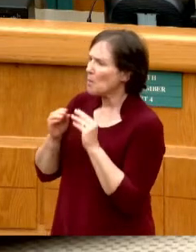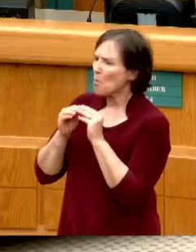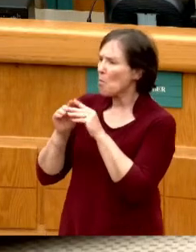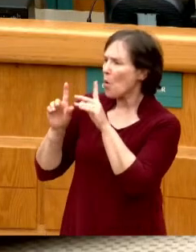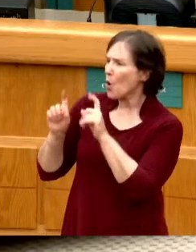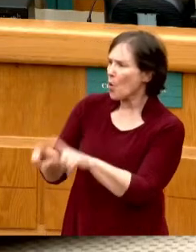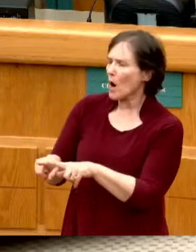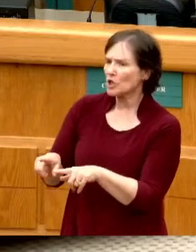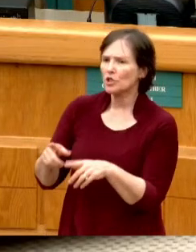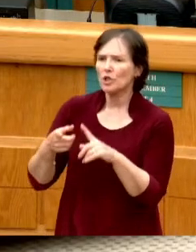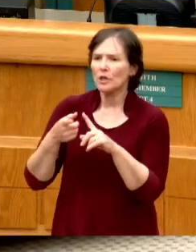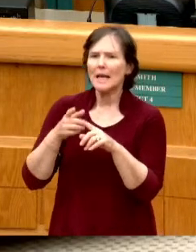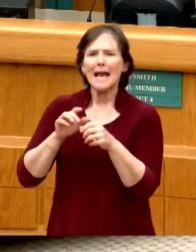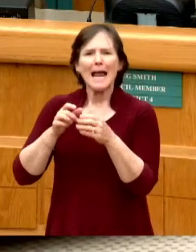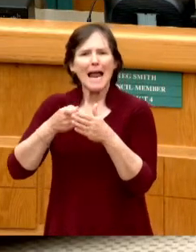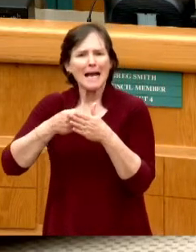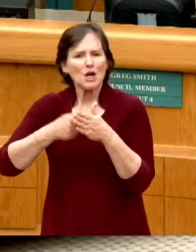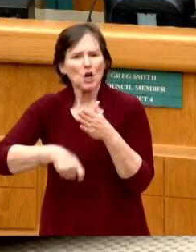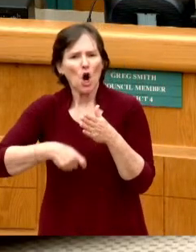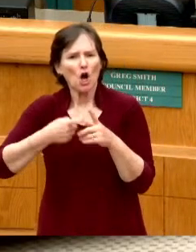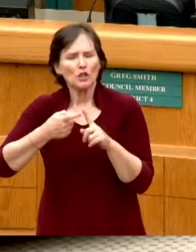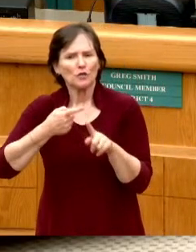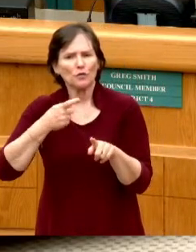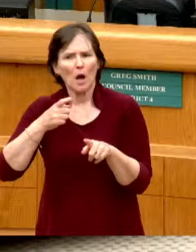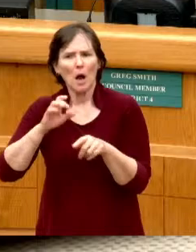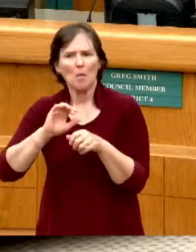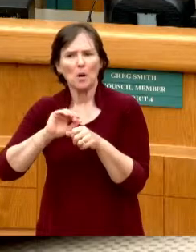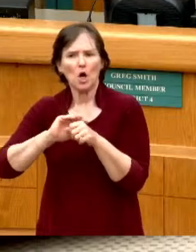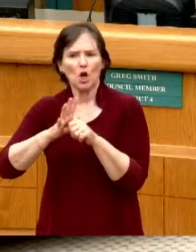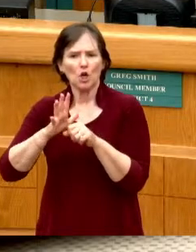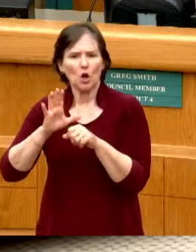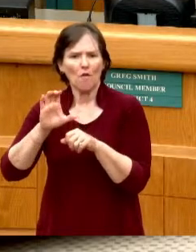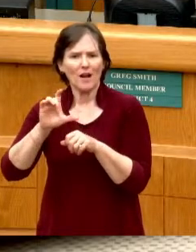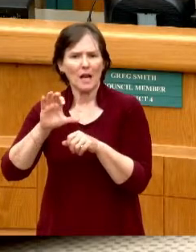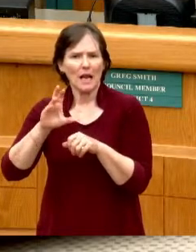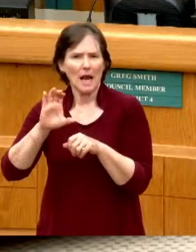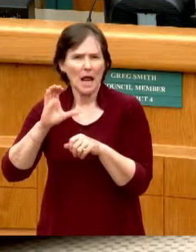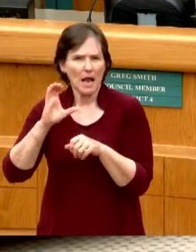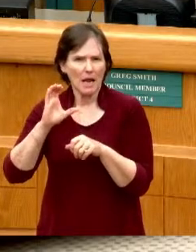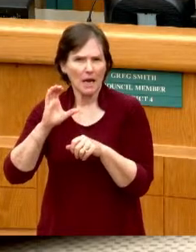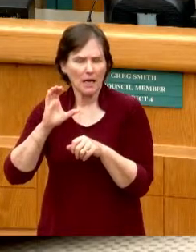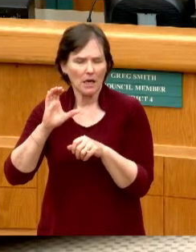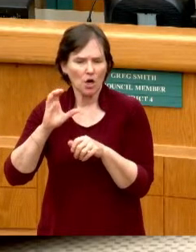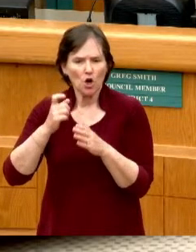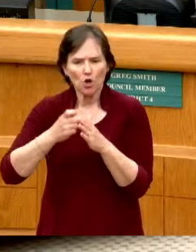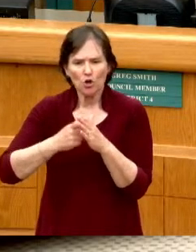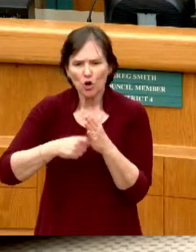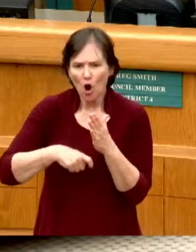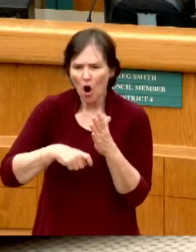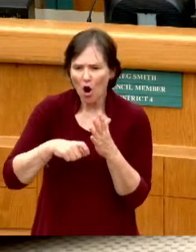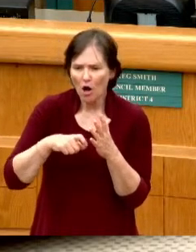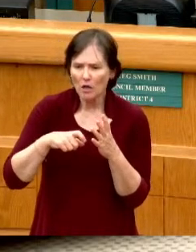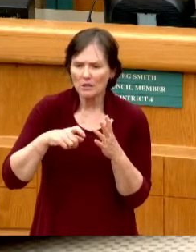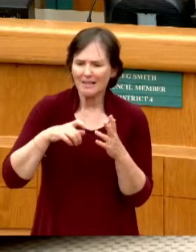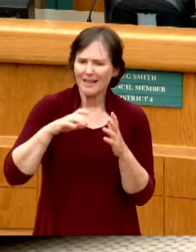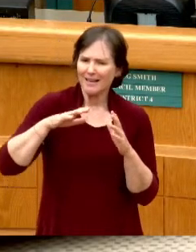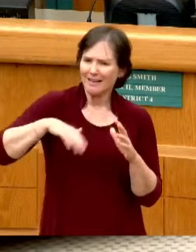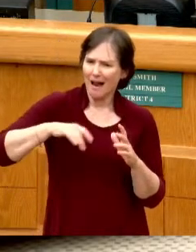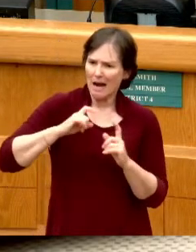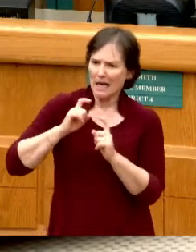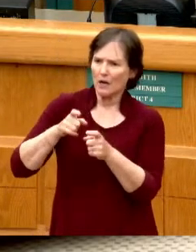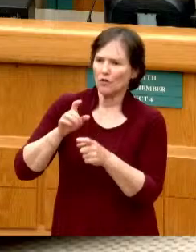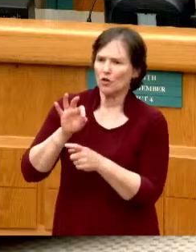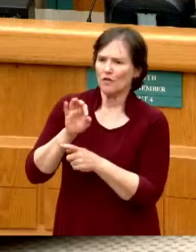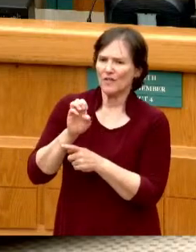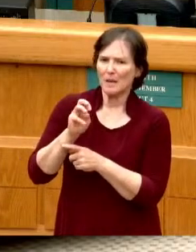the COVID clinic over by the old Spa Memorial have not been turned over to FEMA yet. Is that the case? And if so, why? Sure. So you